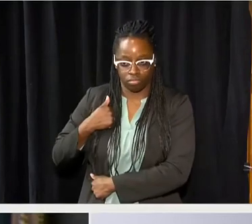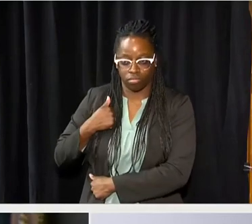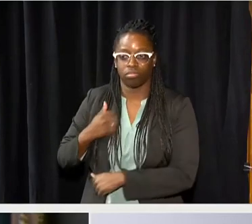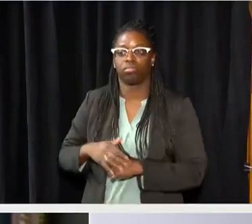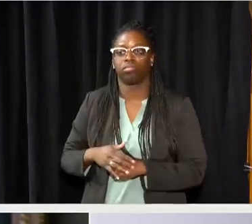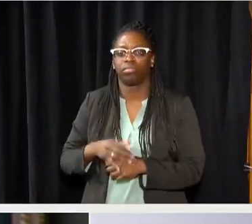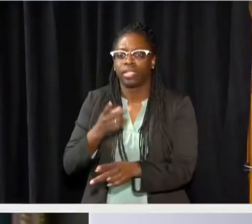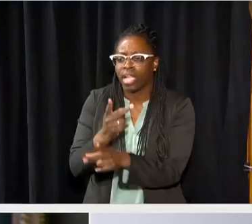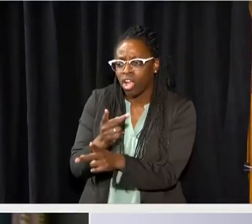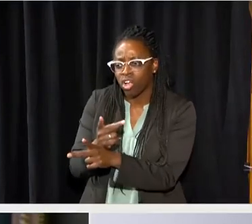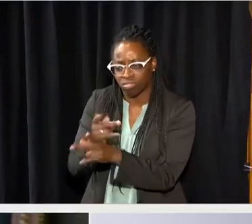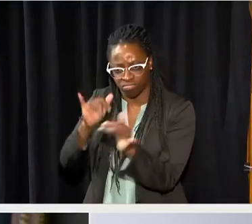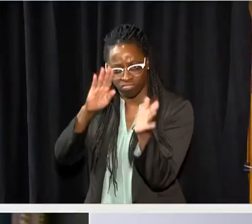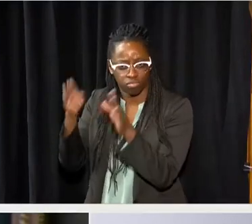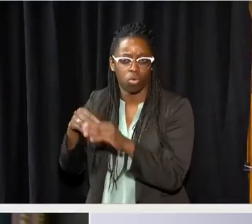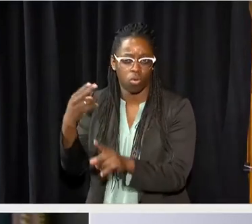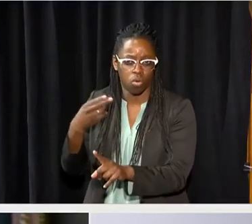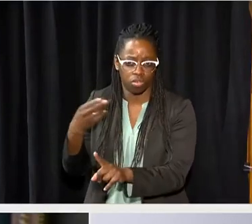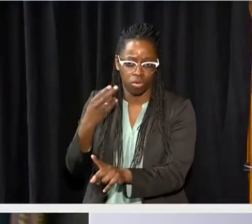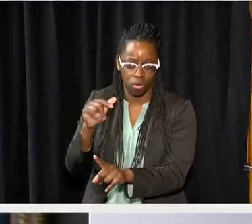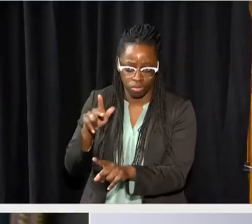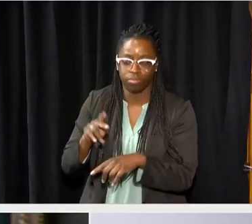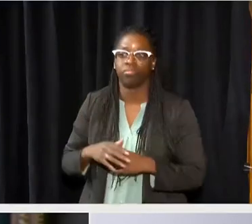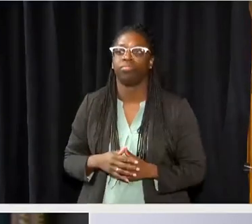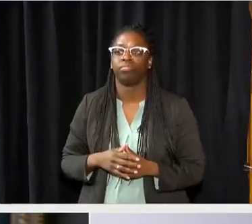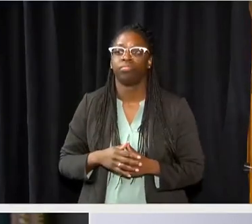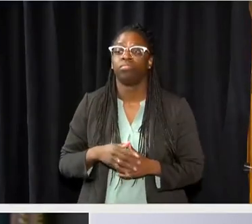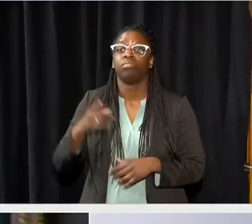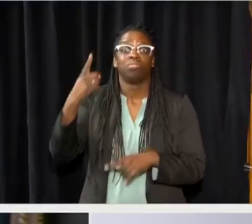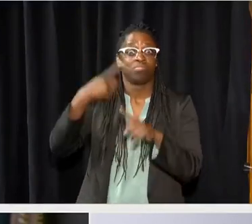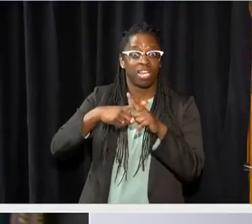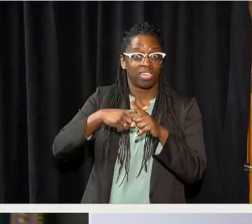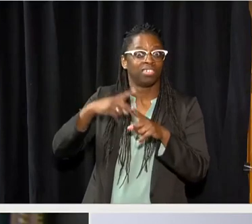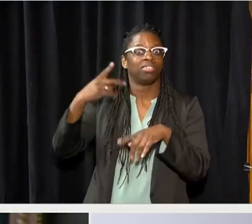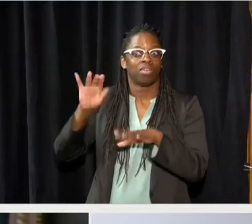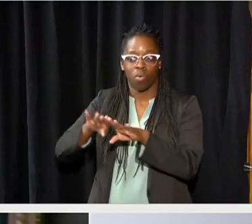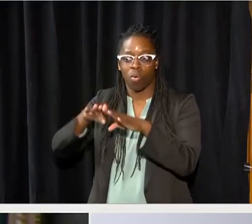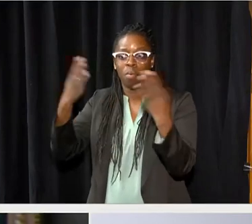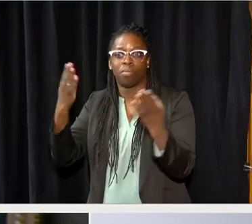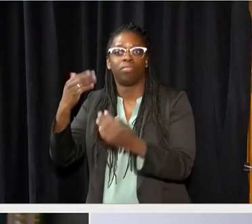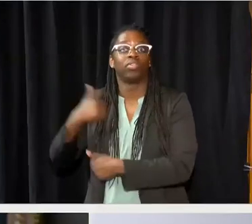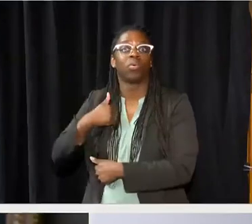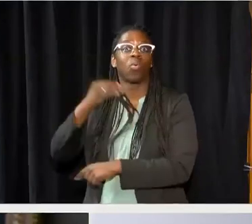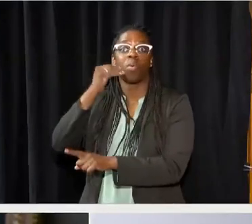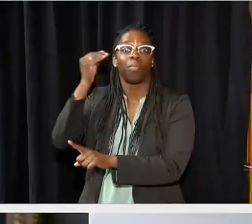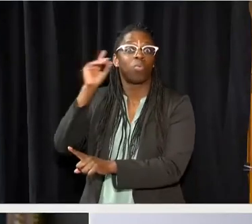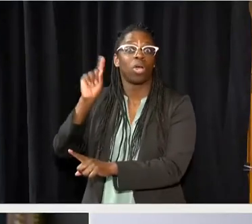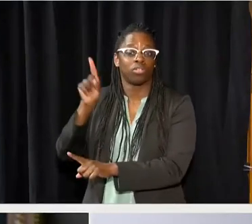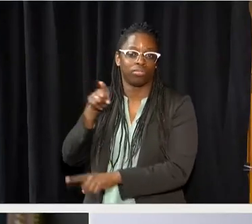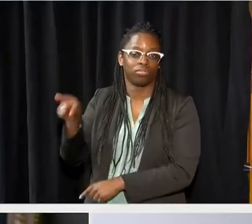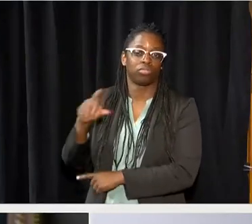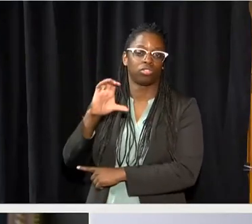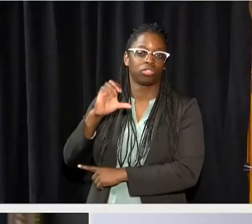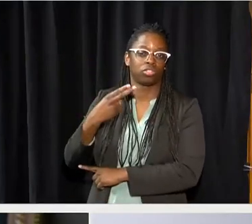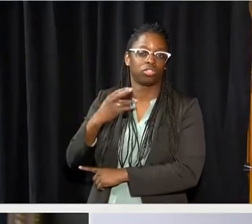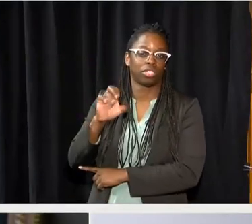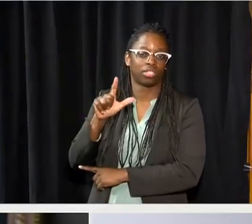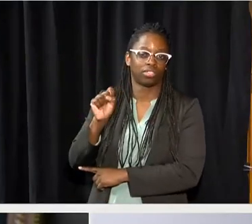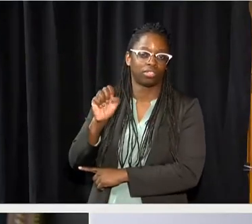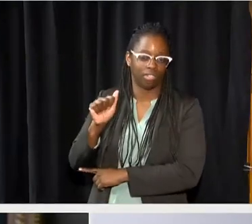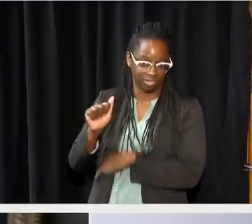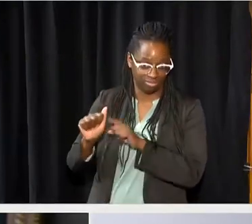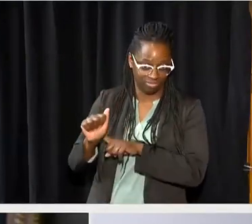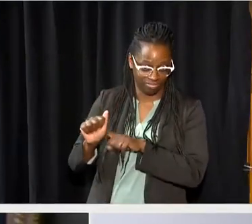deserve. And in December, we opened an equally beautiful veterans home in Chelsea. We've started a